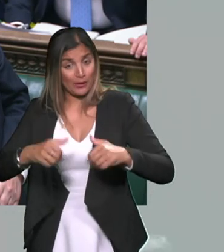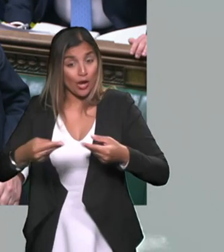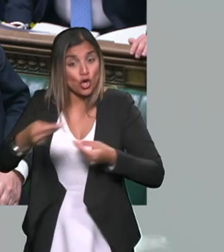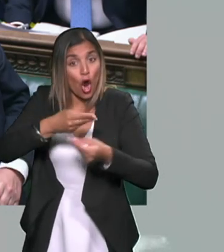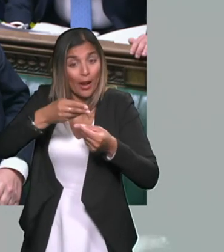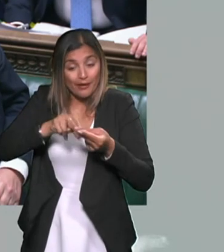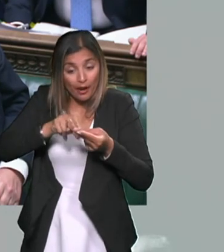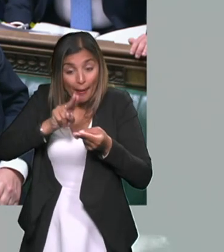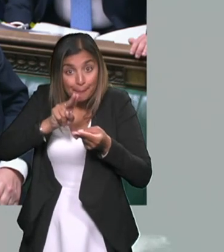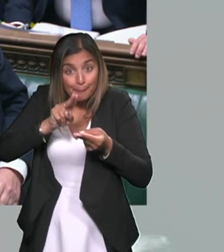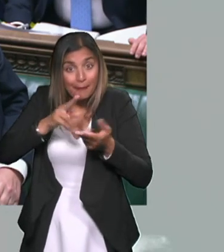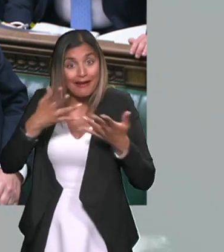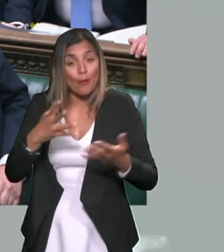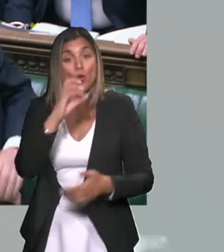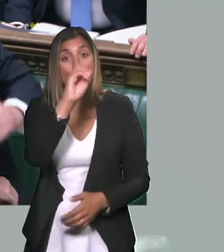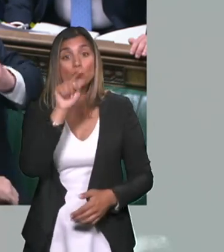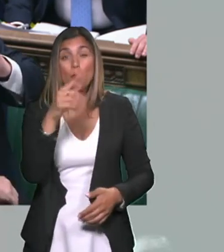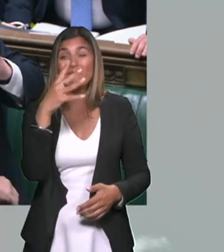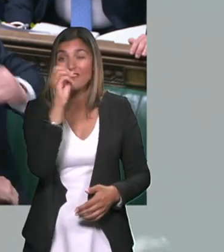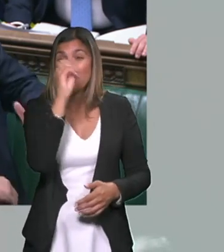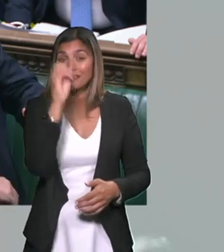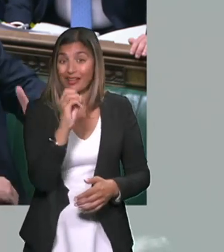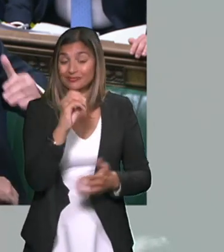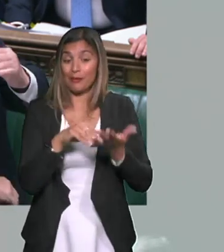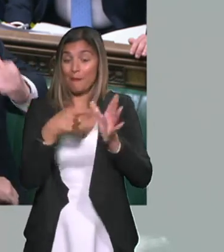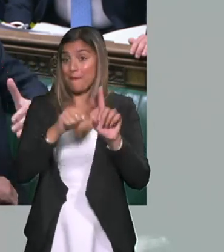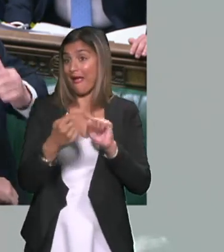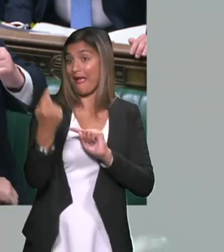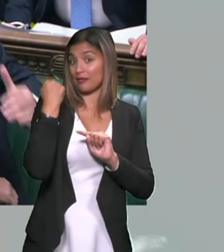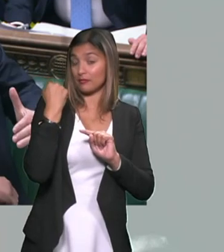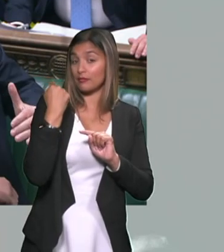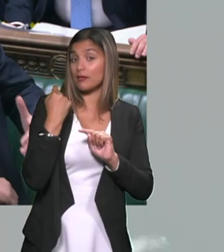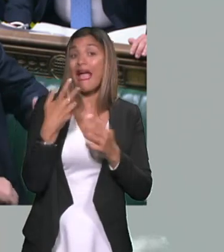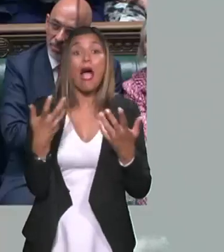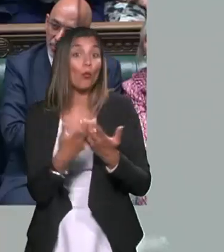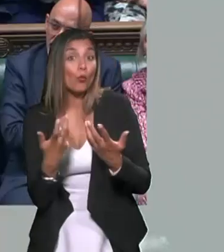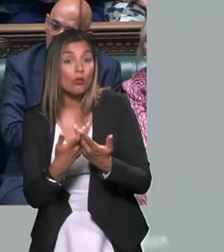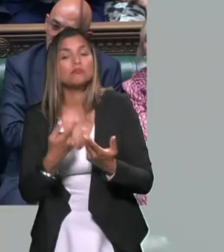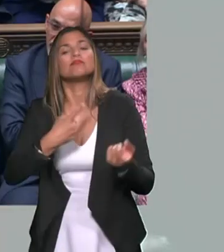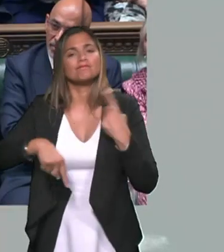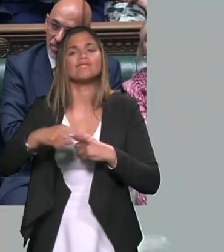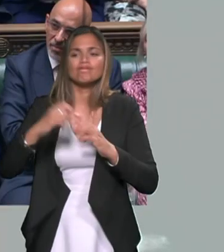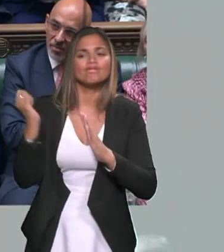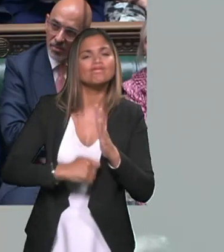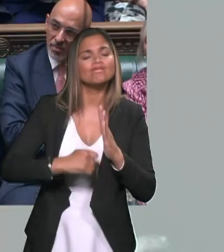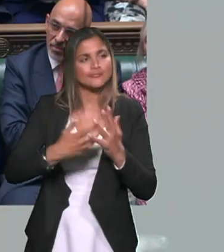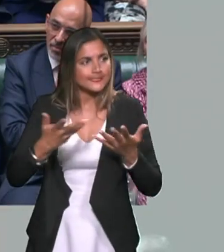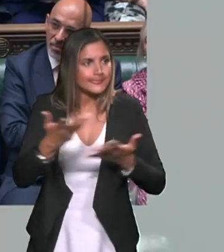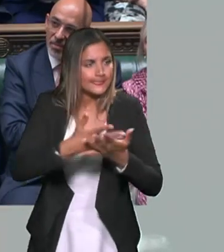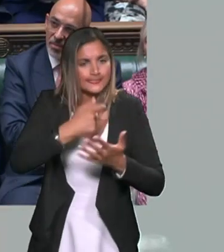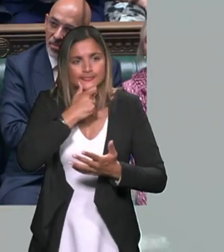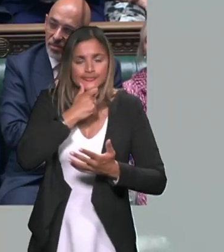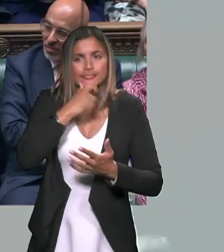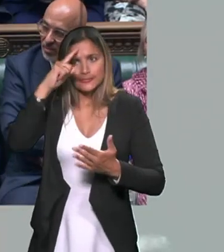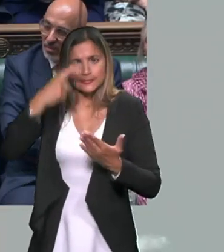0.5% in May is because we took the tough decisions to come out of a lockdown on July